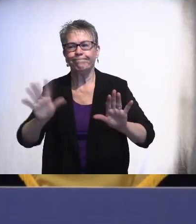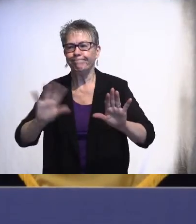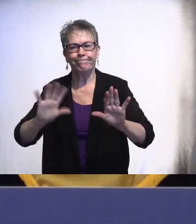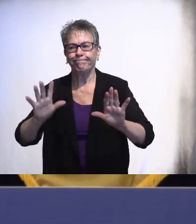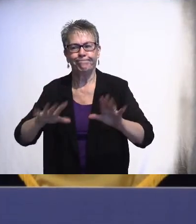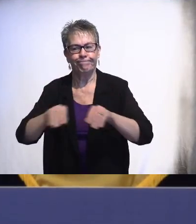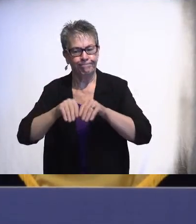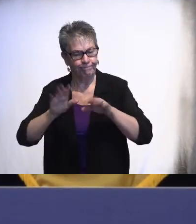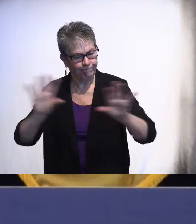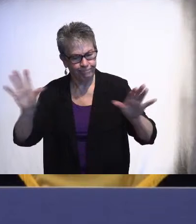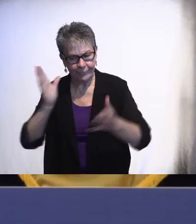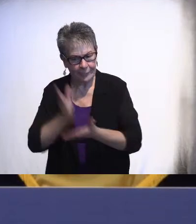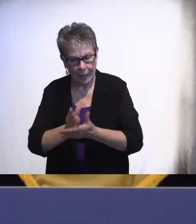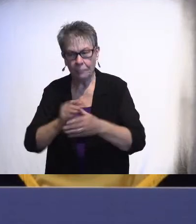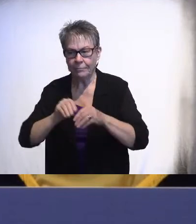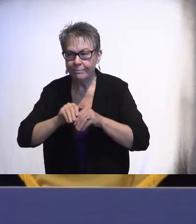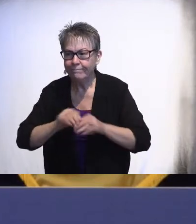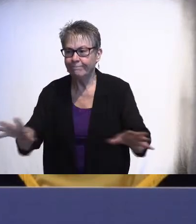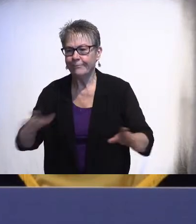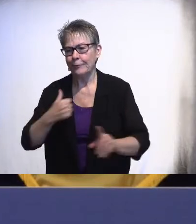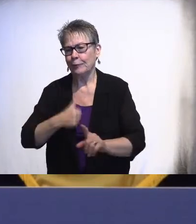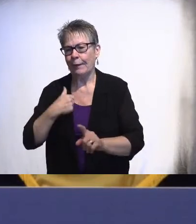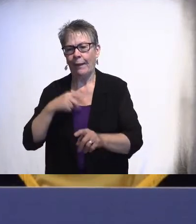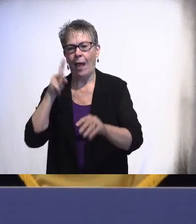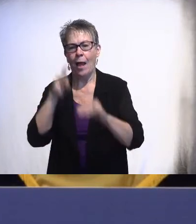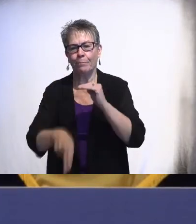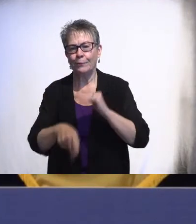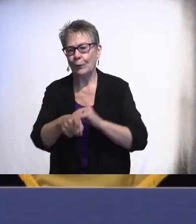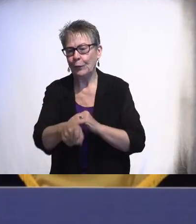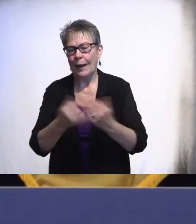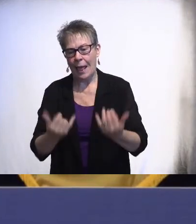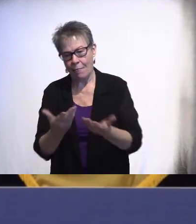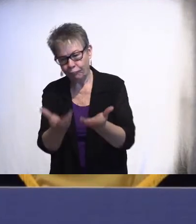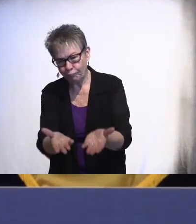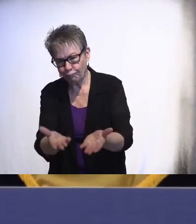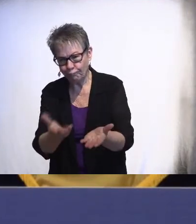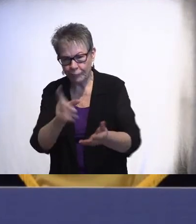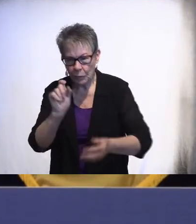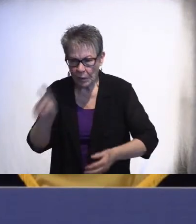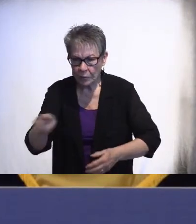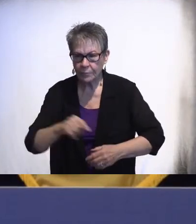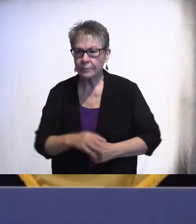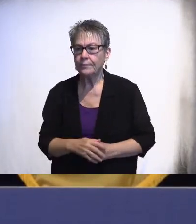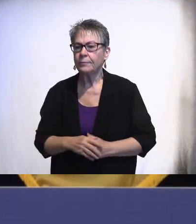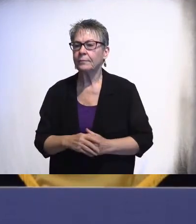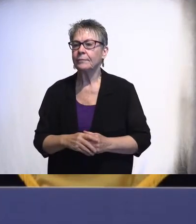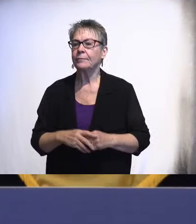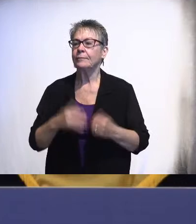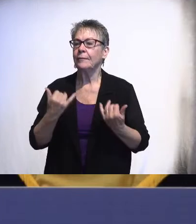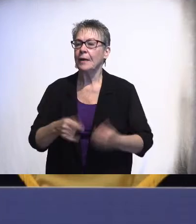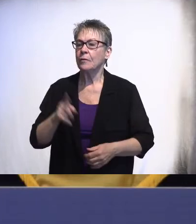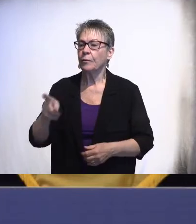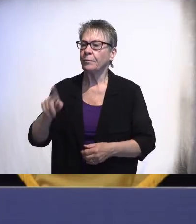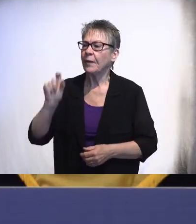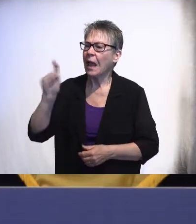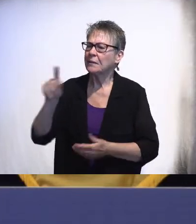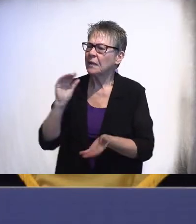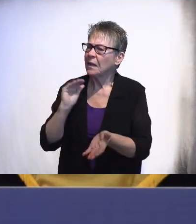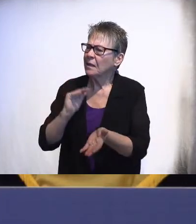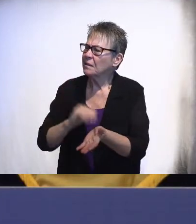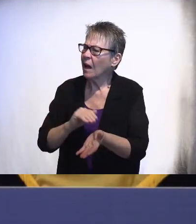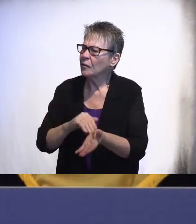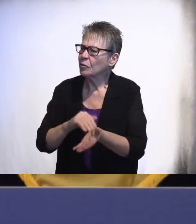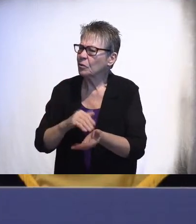from now? How do we know what conditions, for better or worse, are going to be in regards to COVID 1 month from now? Why not lift the mandate today